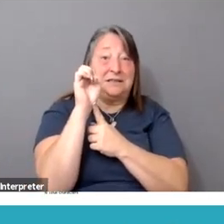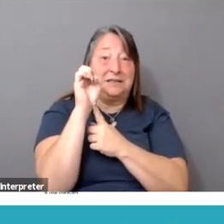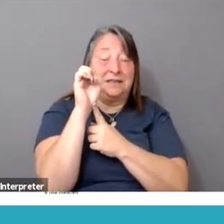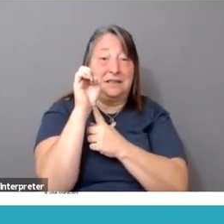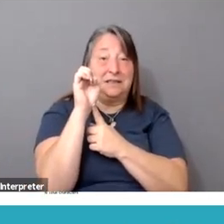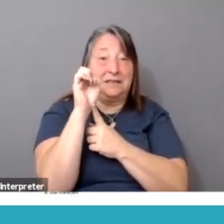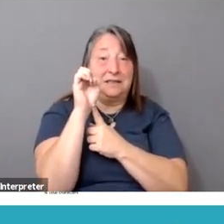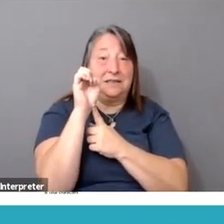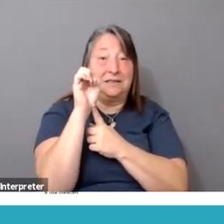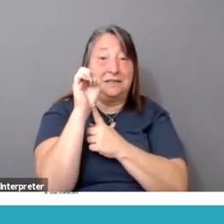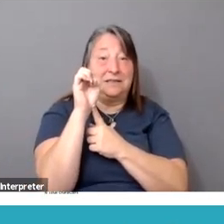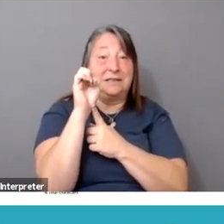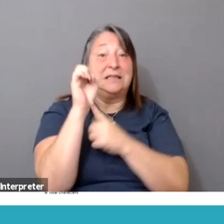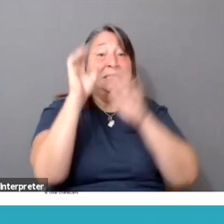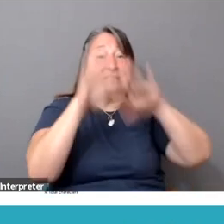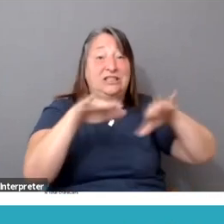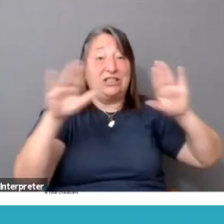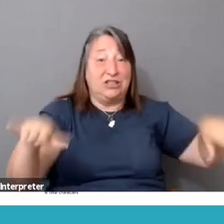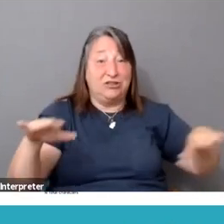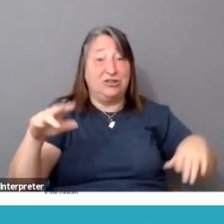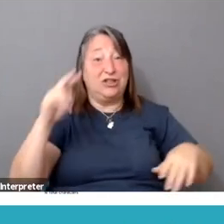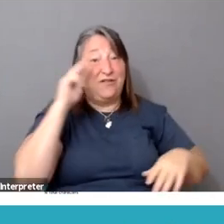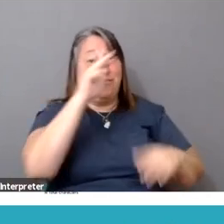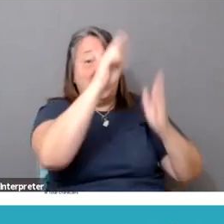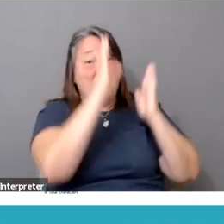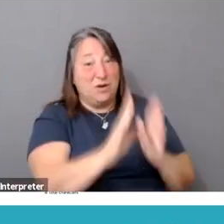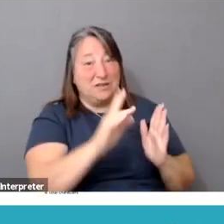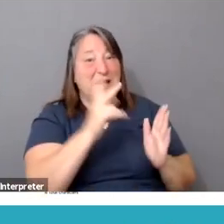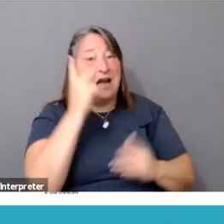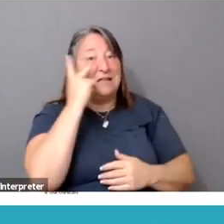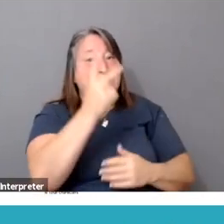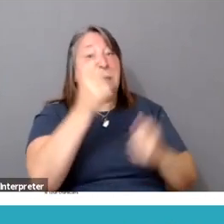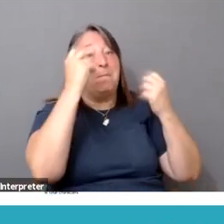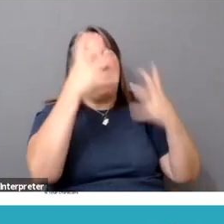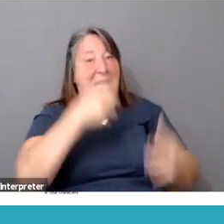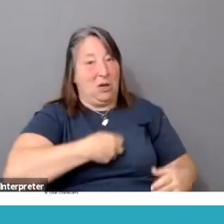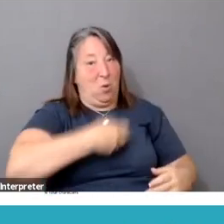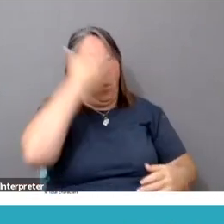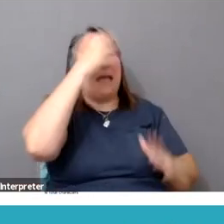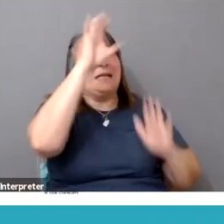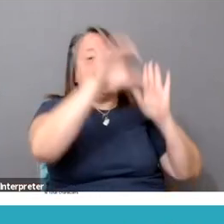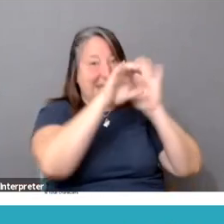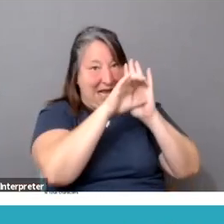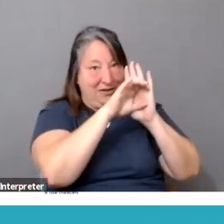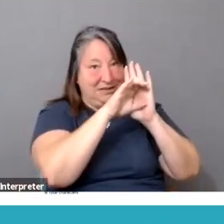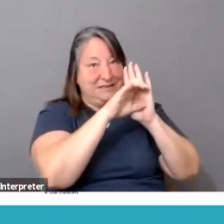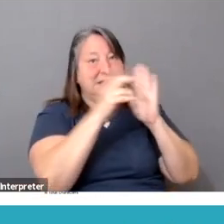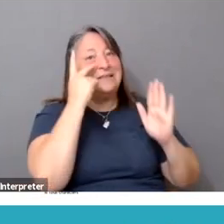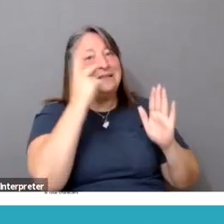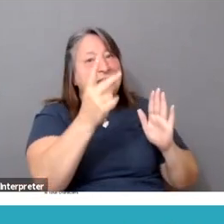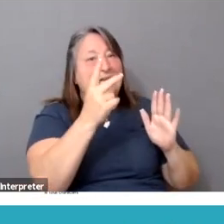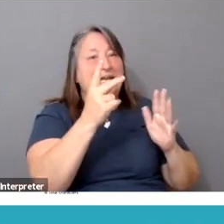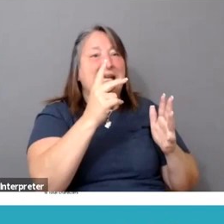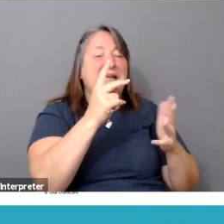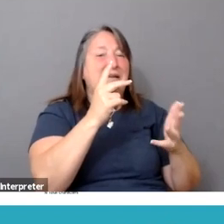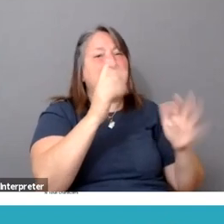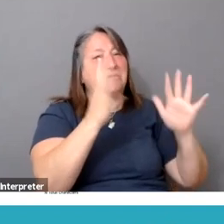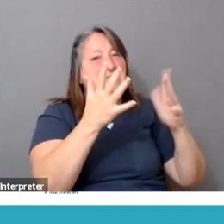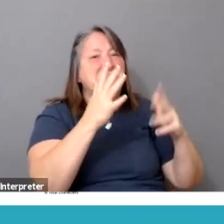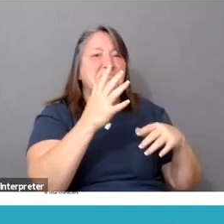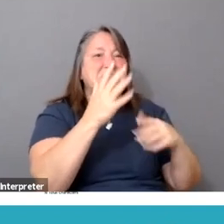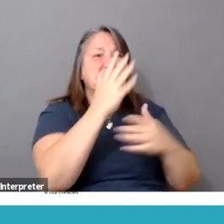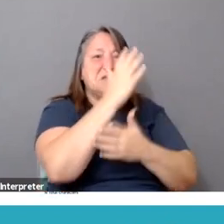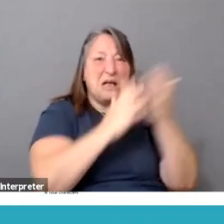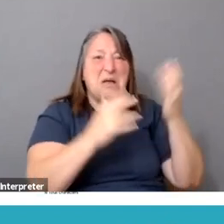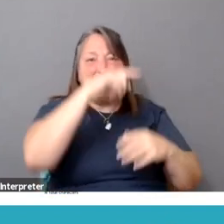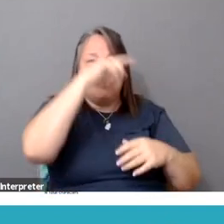While children viewers or child viewers are seeing plenty of white characters, they're seeing a reasonable amount of Black characters represented